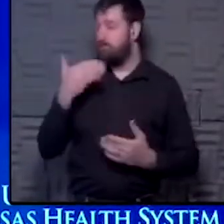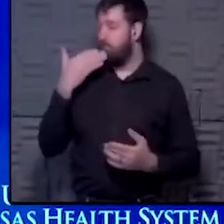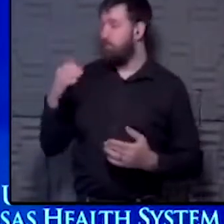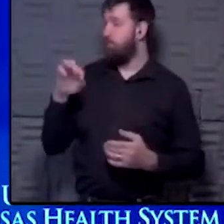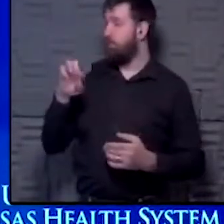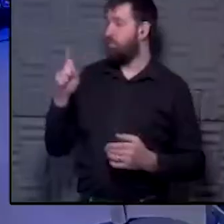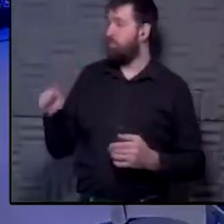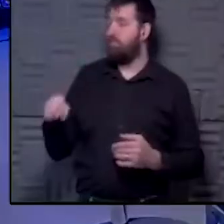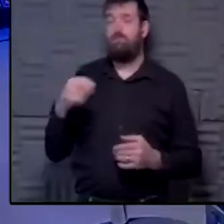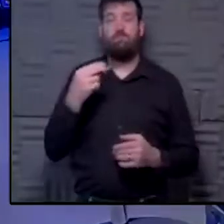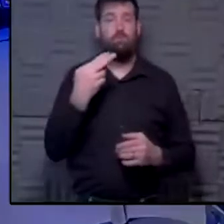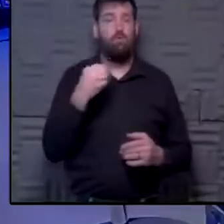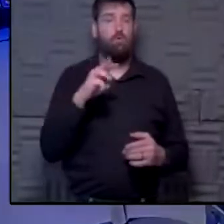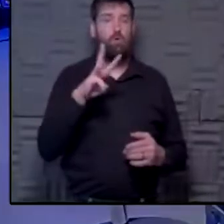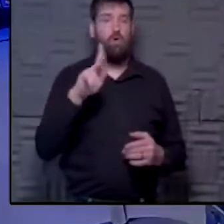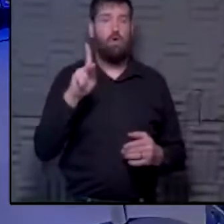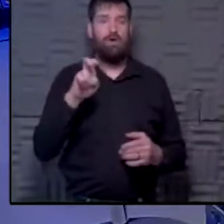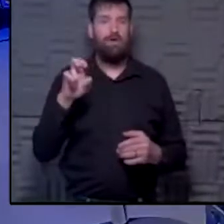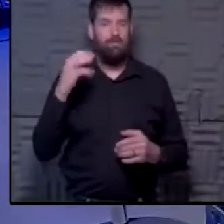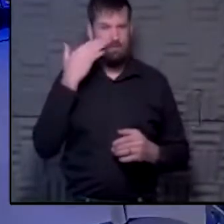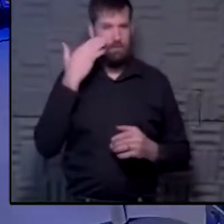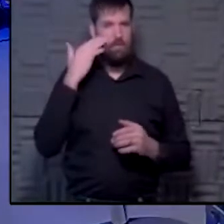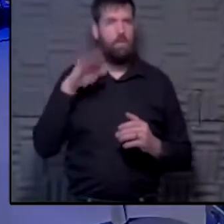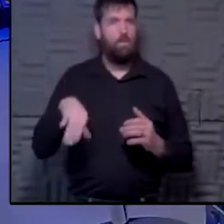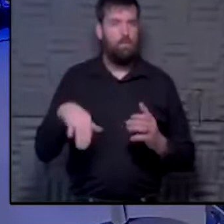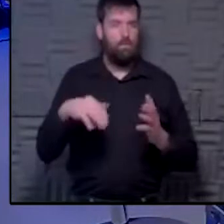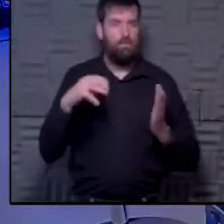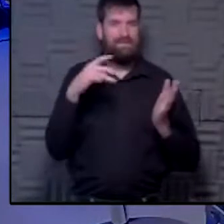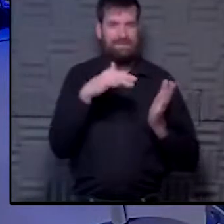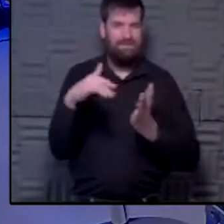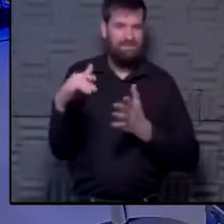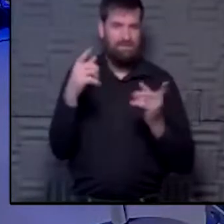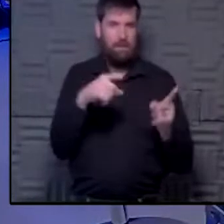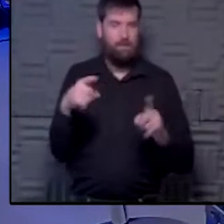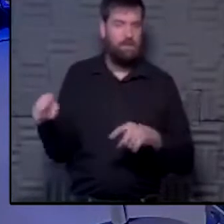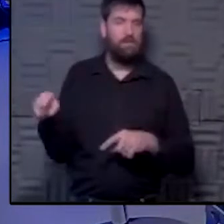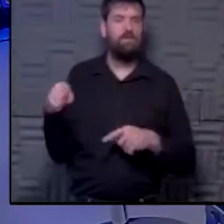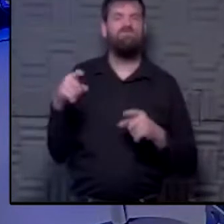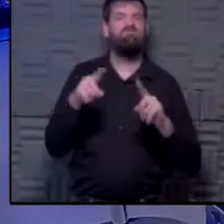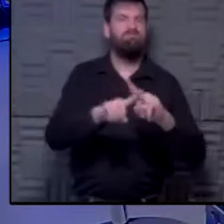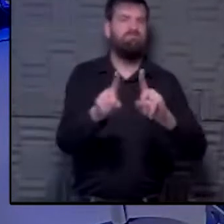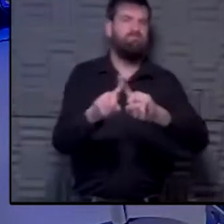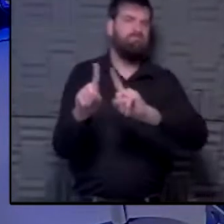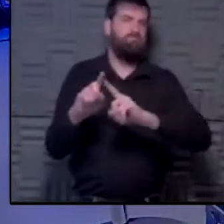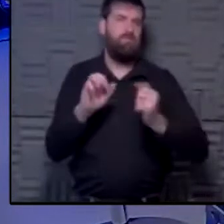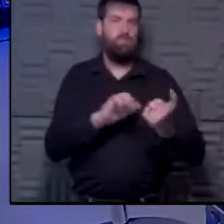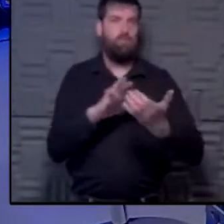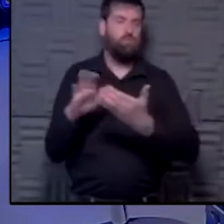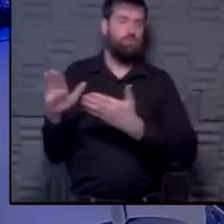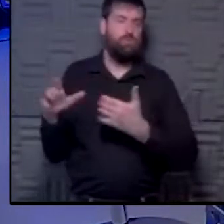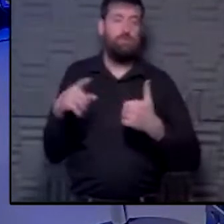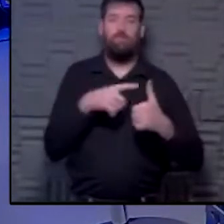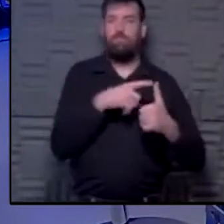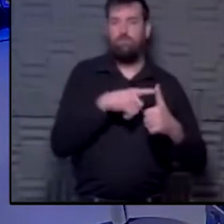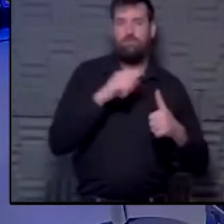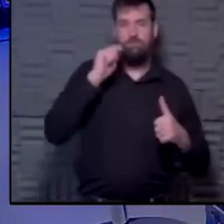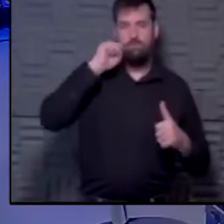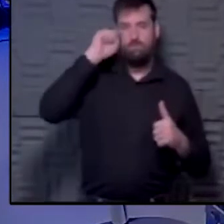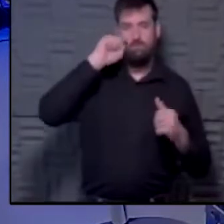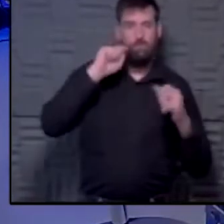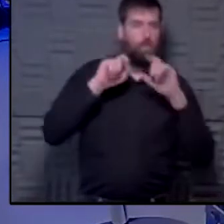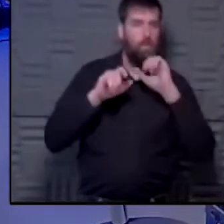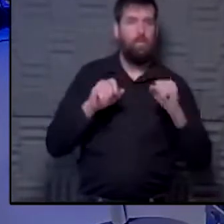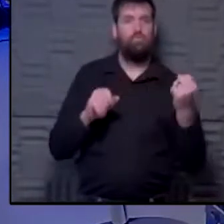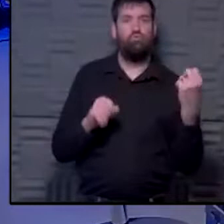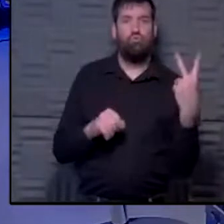think, Hawkeye, we know there are studies ongoing, and everybody's approaching it a little differently. I think there's been first the adolescent arm between 12 and